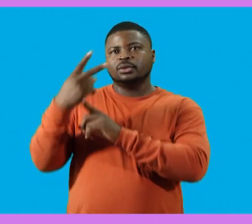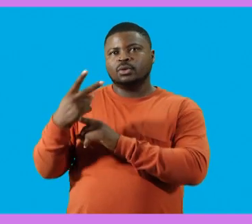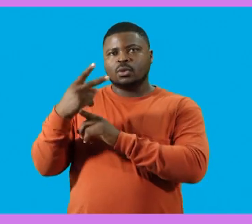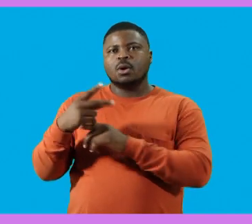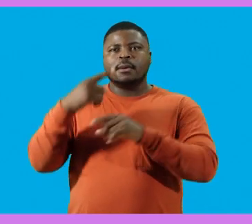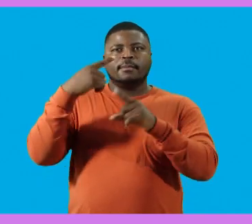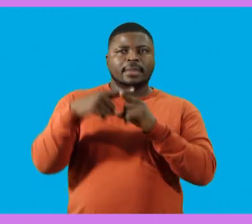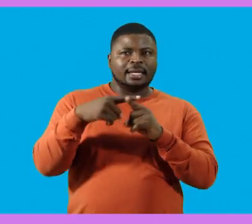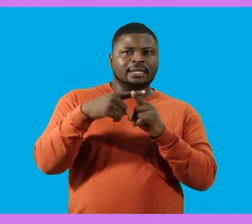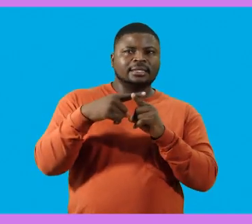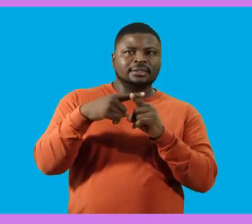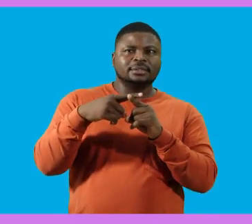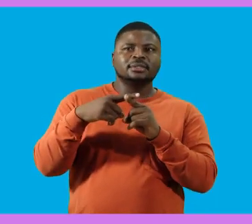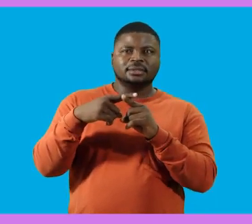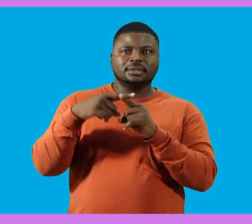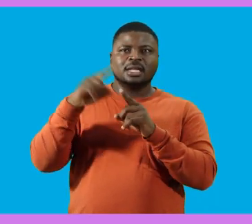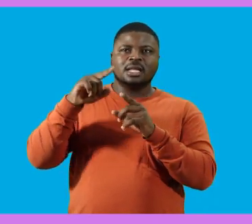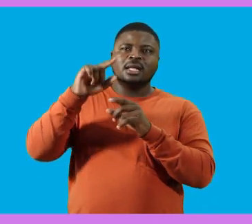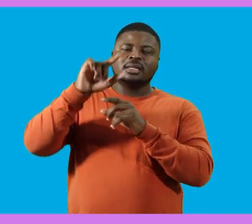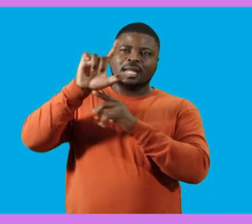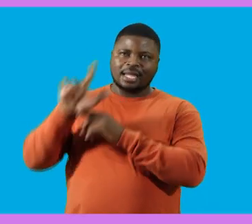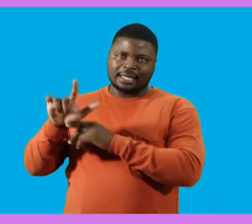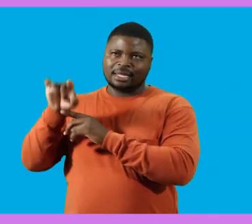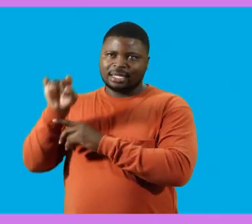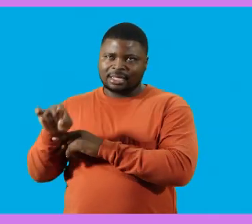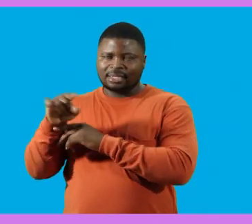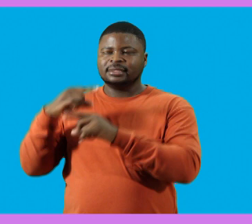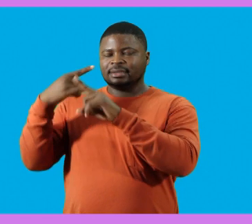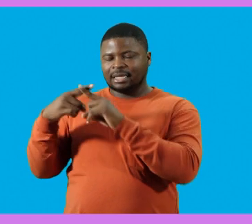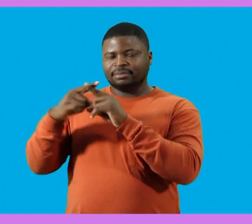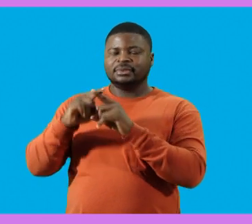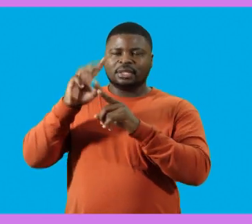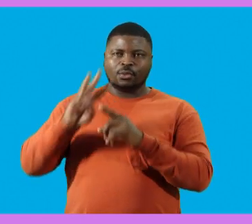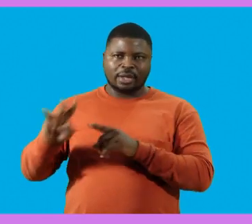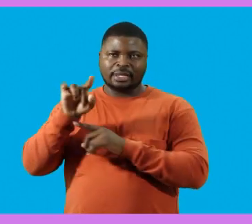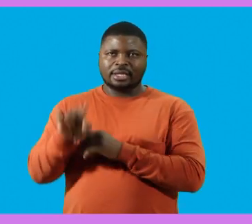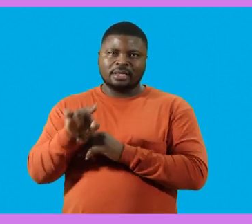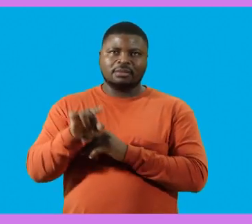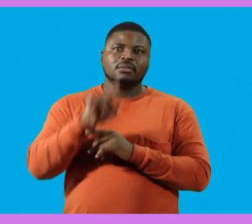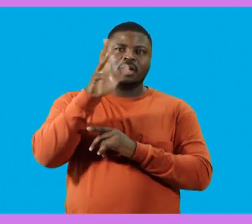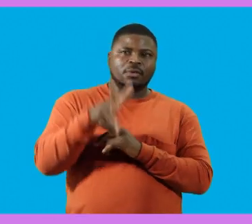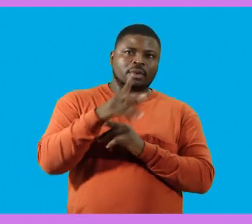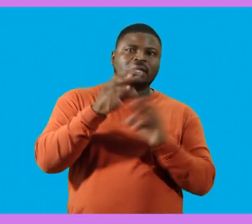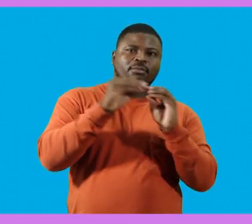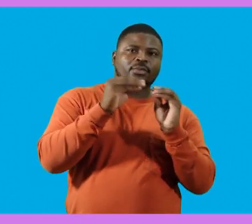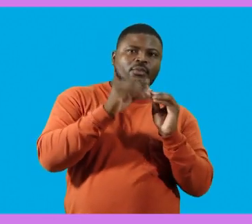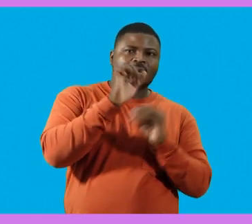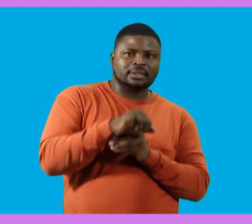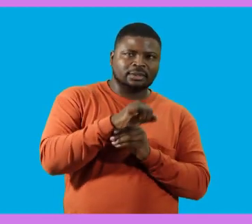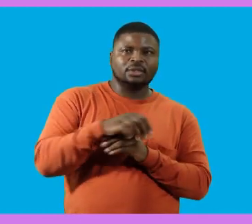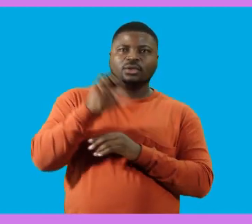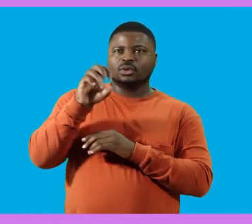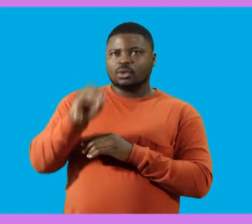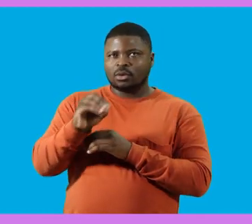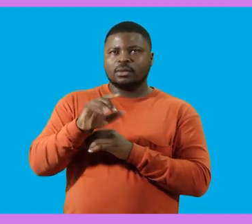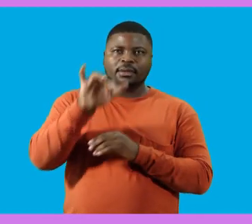plus 2 times the length times the width, and that is the blue